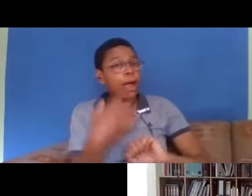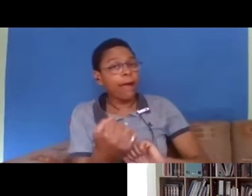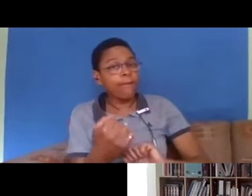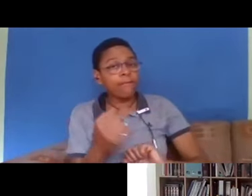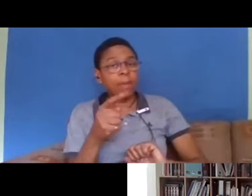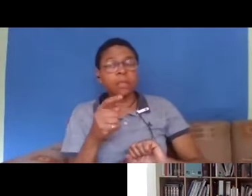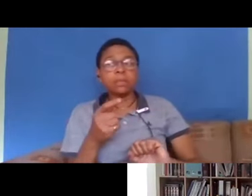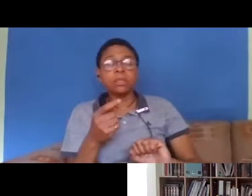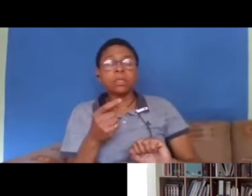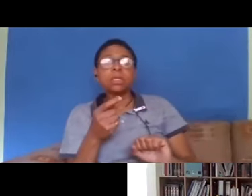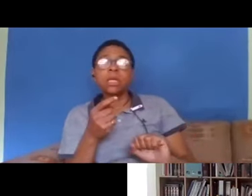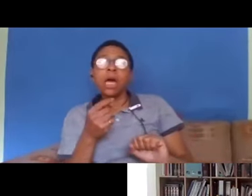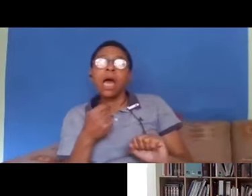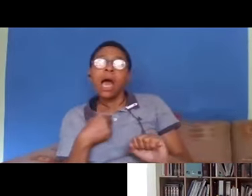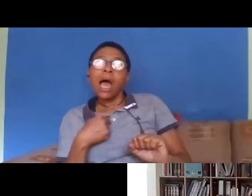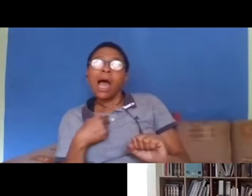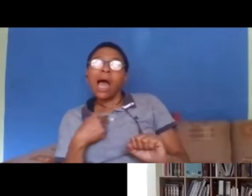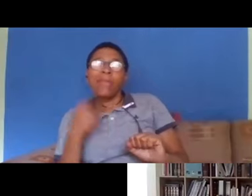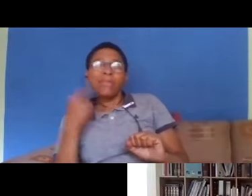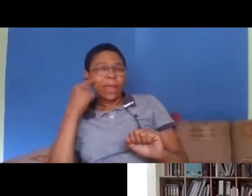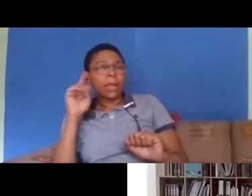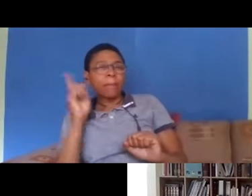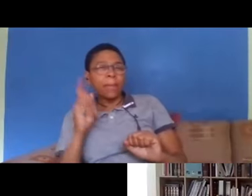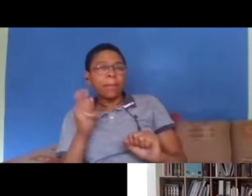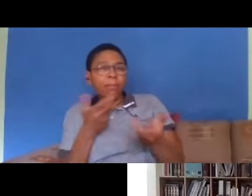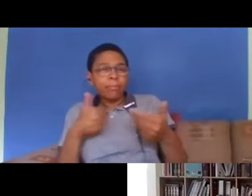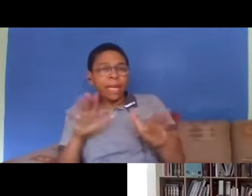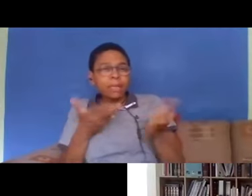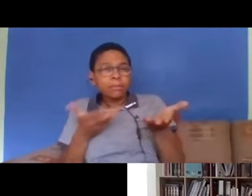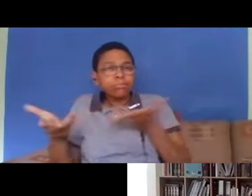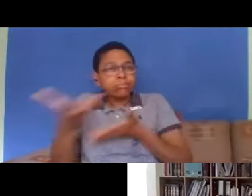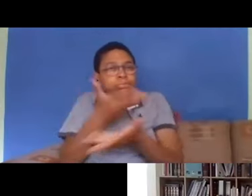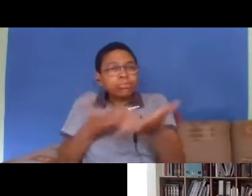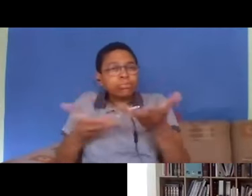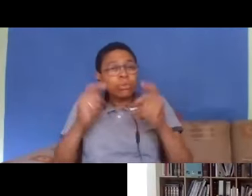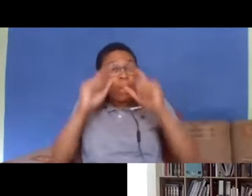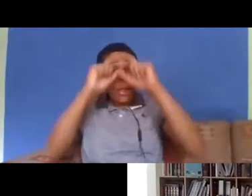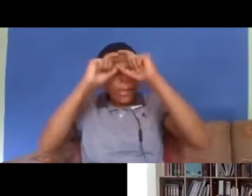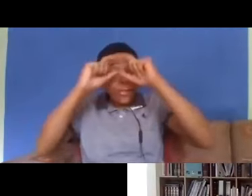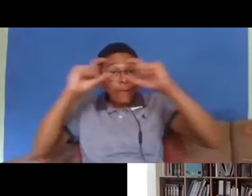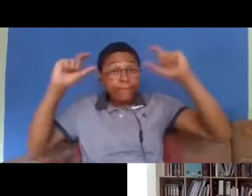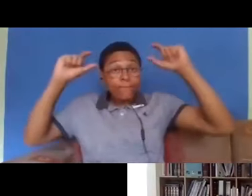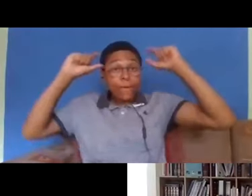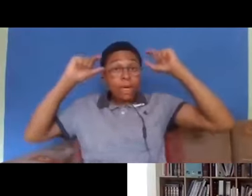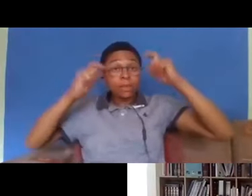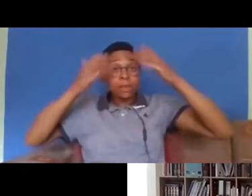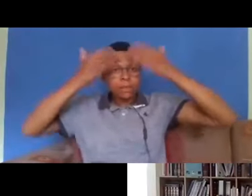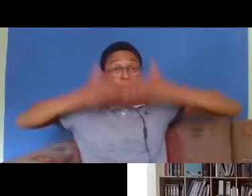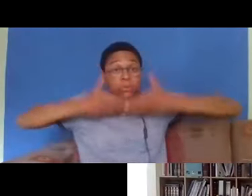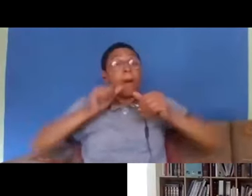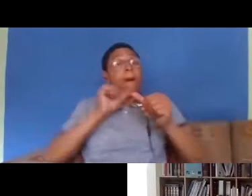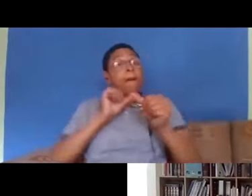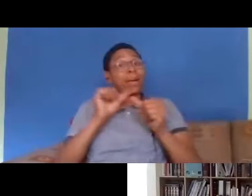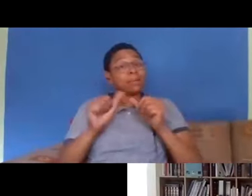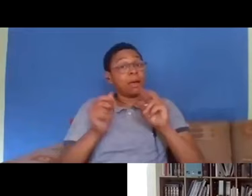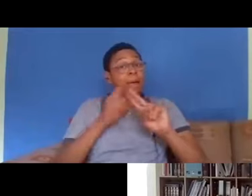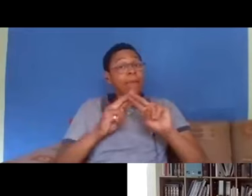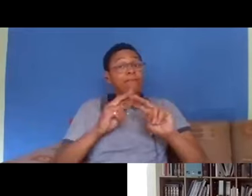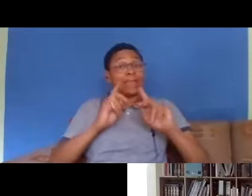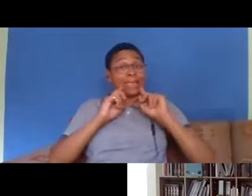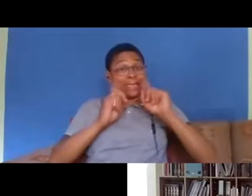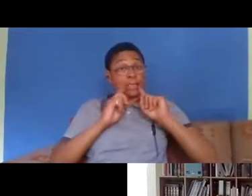and I think there was a general consensus that visors would be preferable for teachers, purely so that students could see